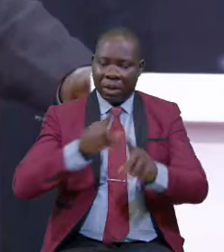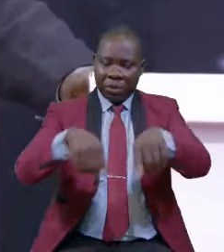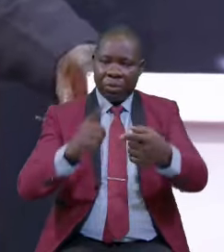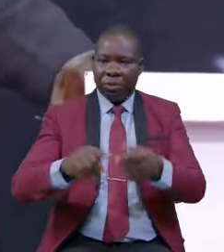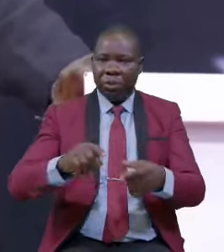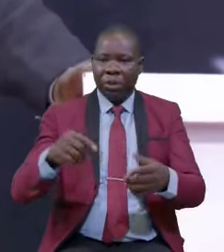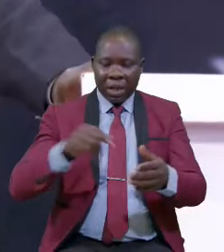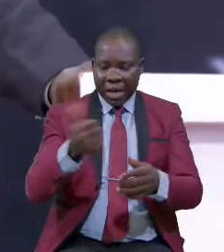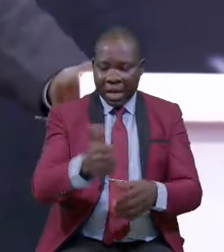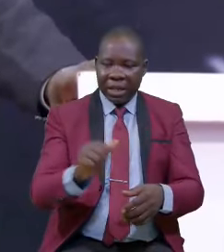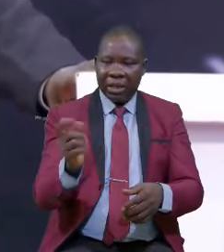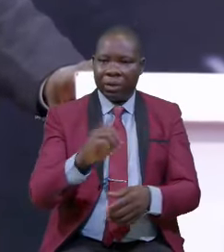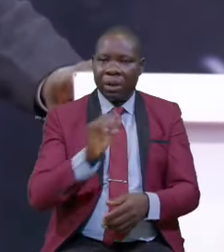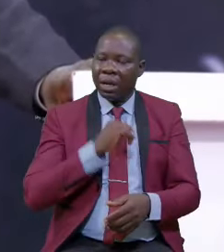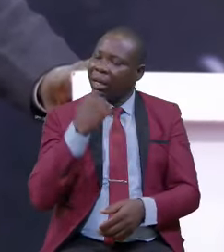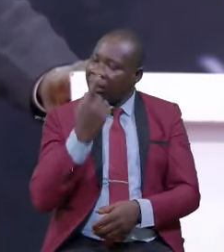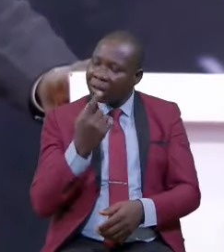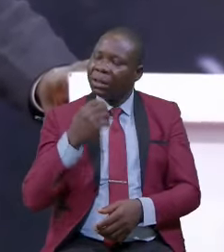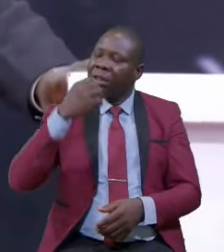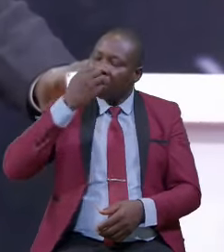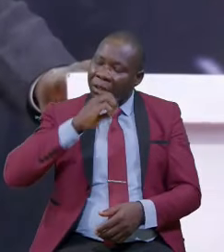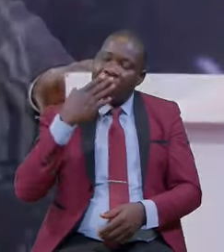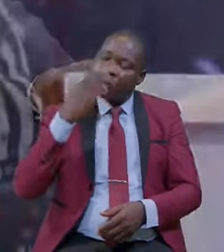and I say, in Jesus' name,